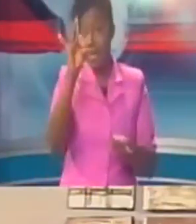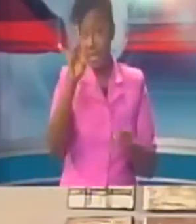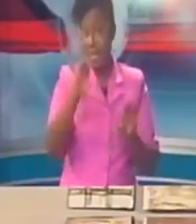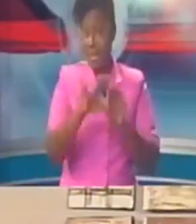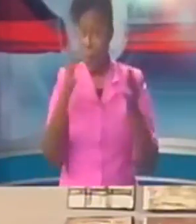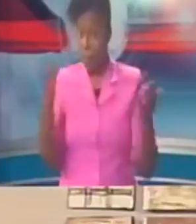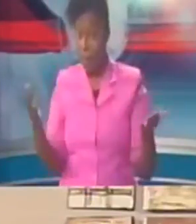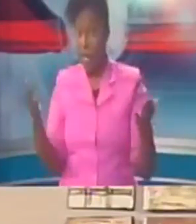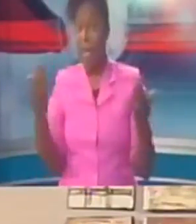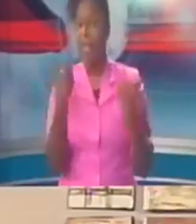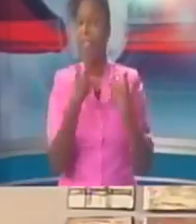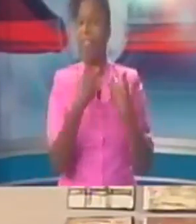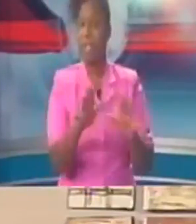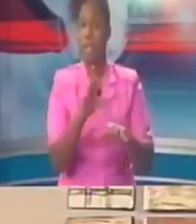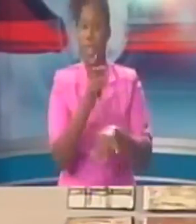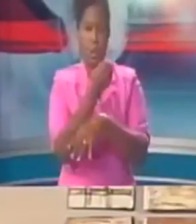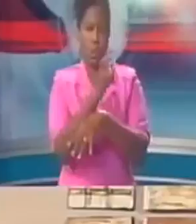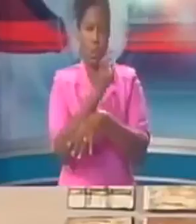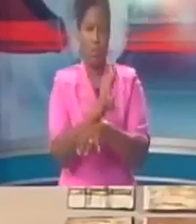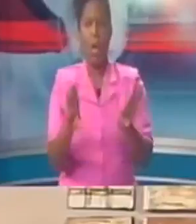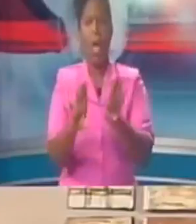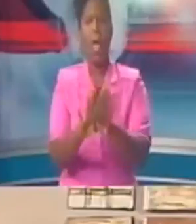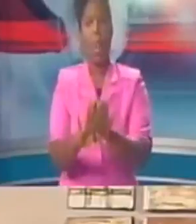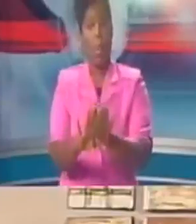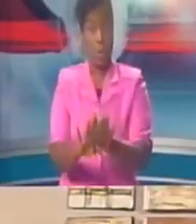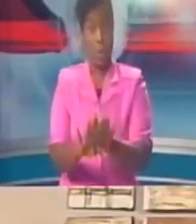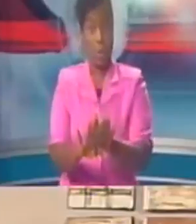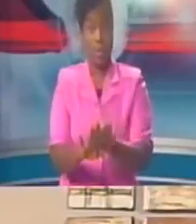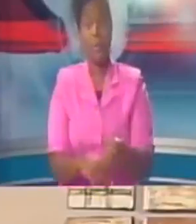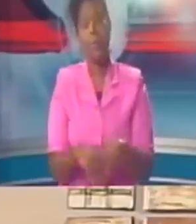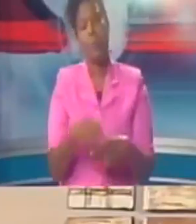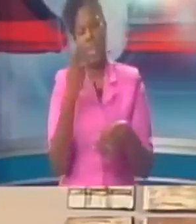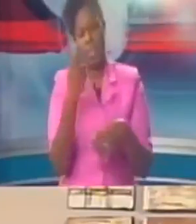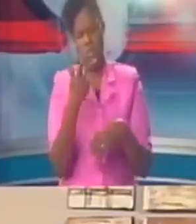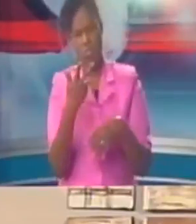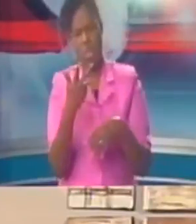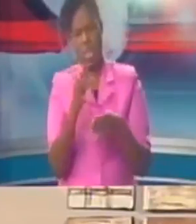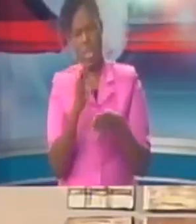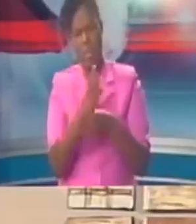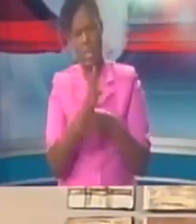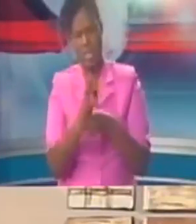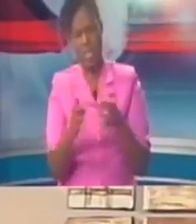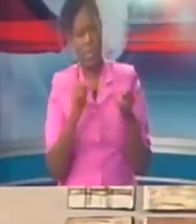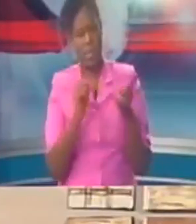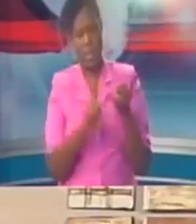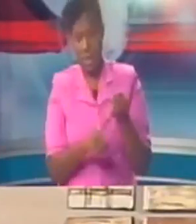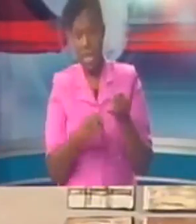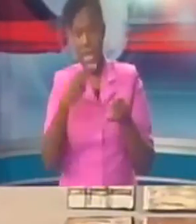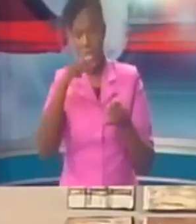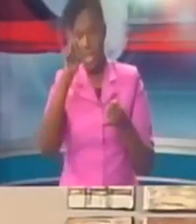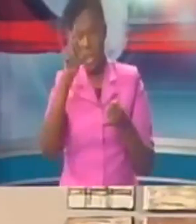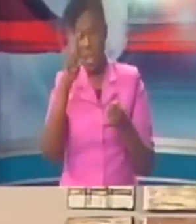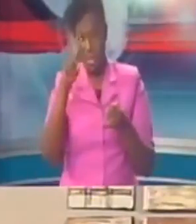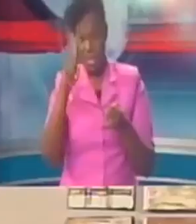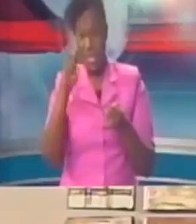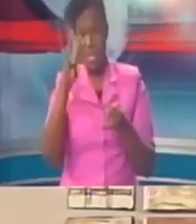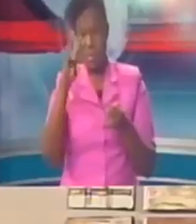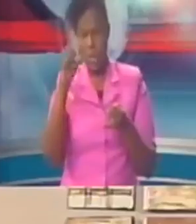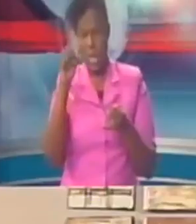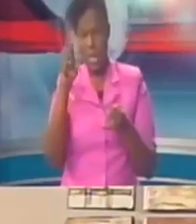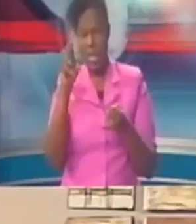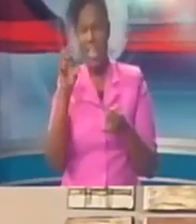three types of businesses, hardwares, electrical stores, and plumbing supply